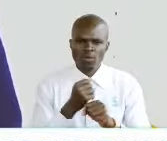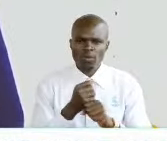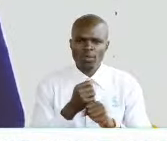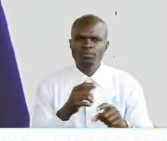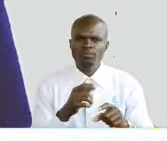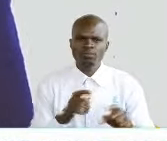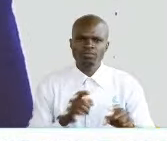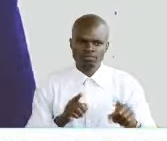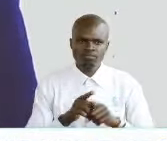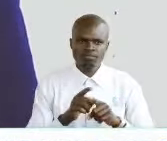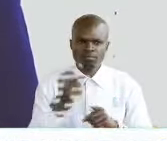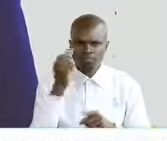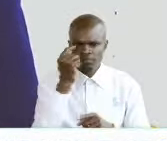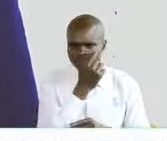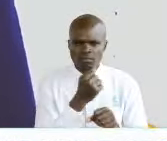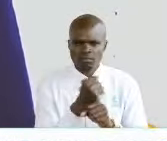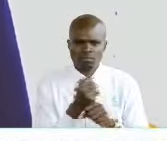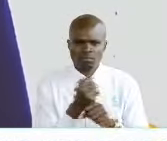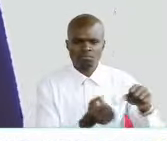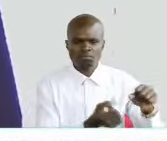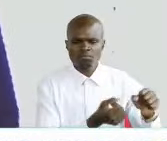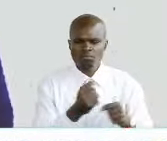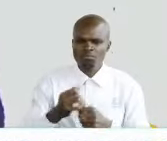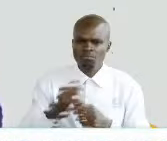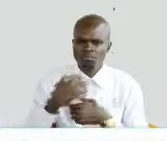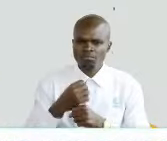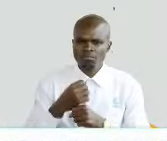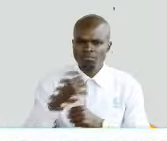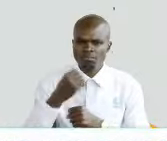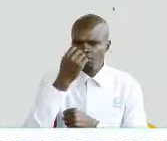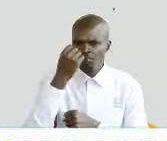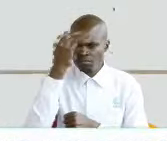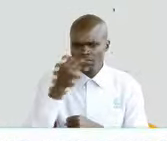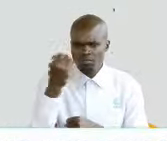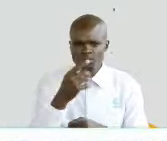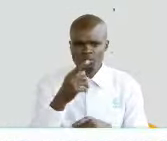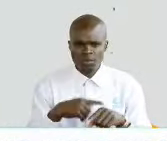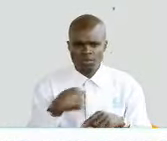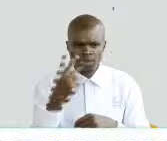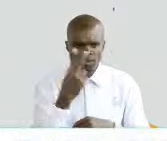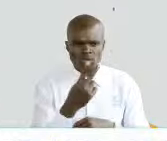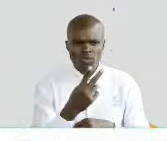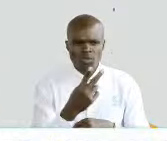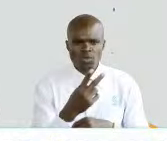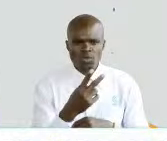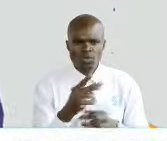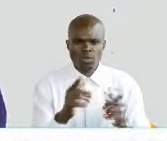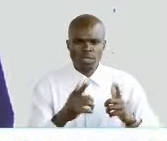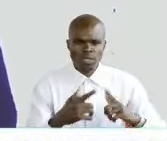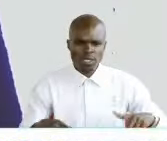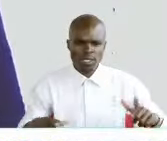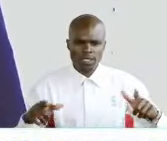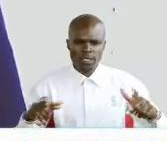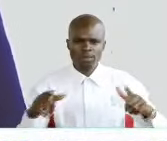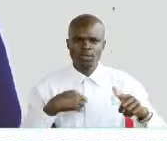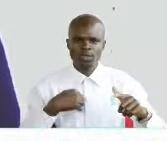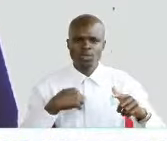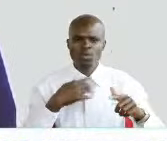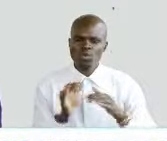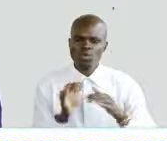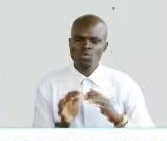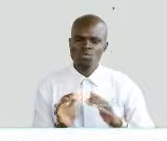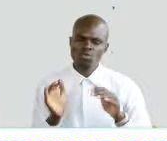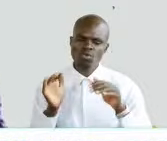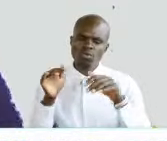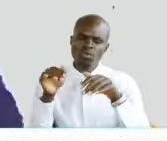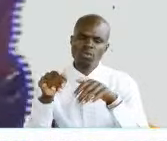beautiful, beautiful county. This morning when I saw Namlolwe, I felt drawn towards it. I wish I